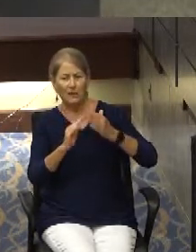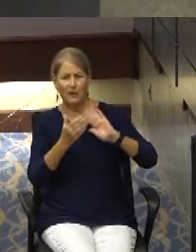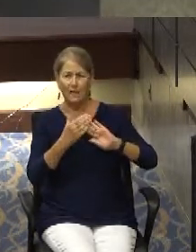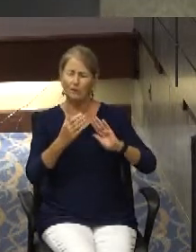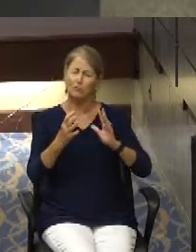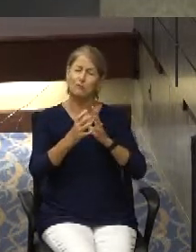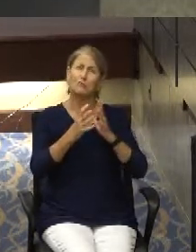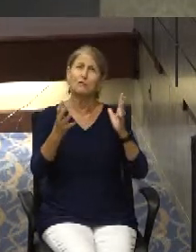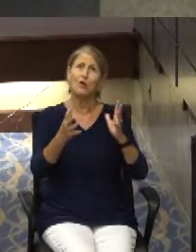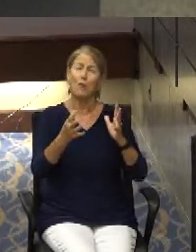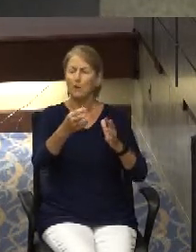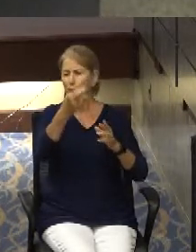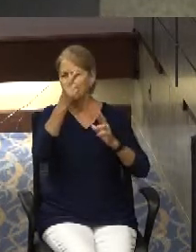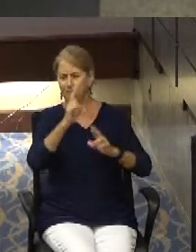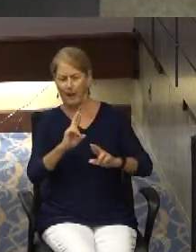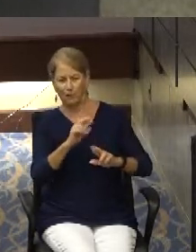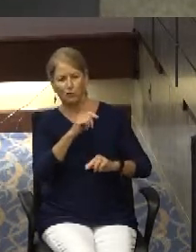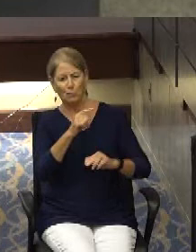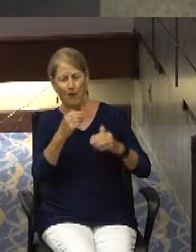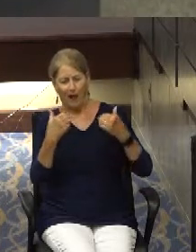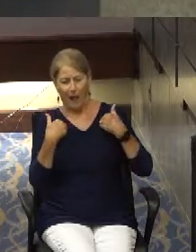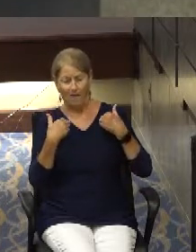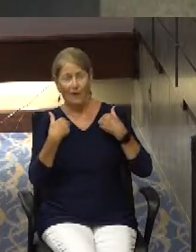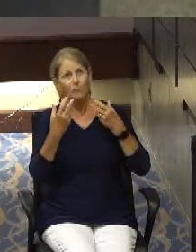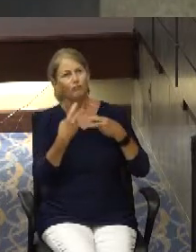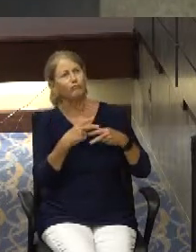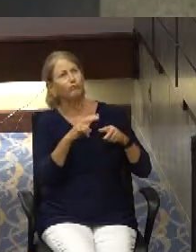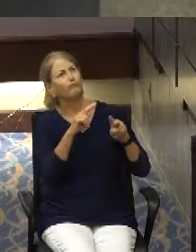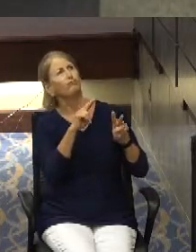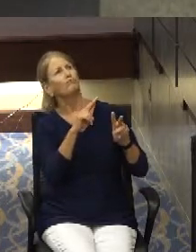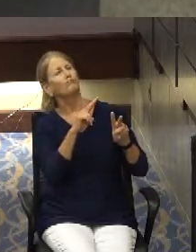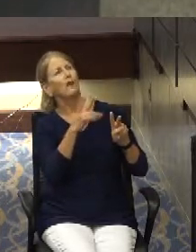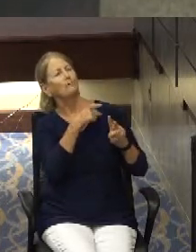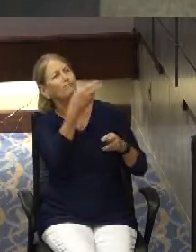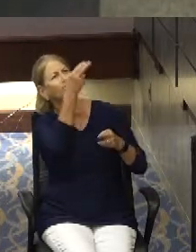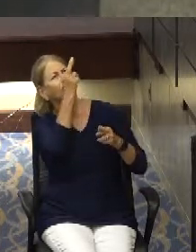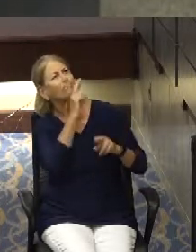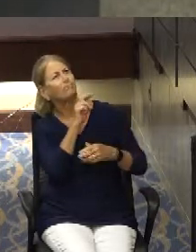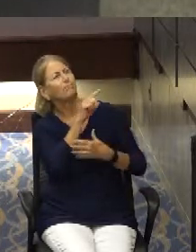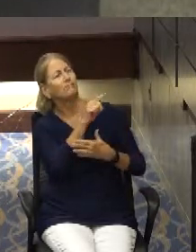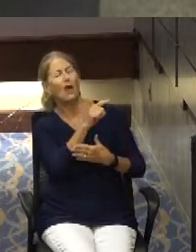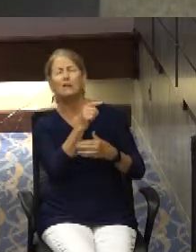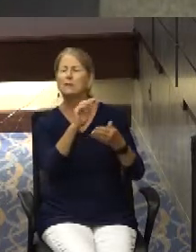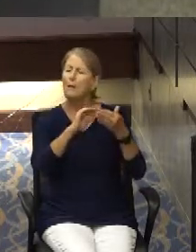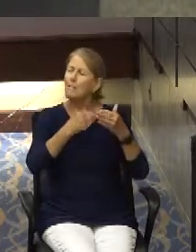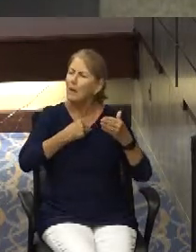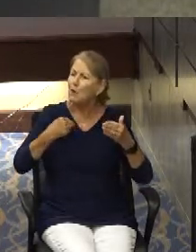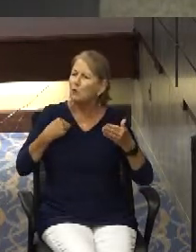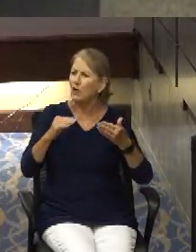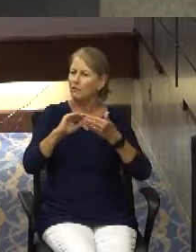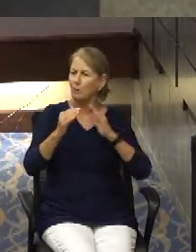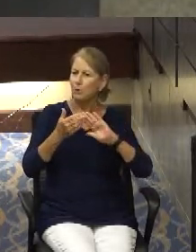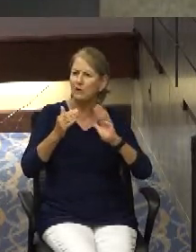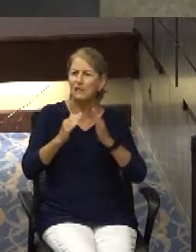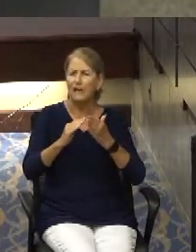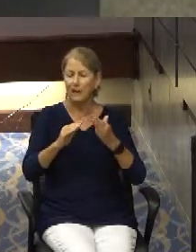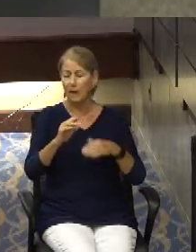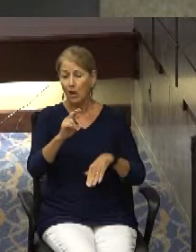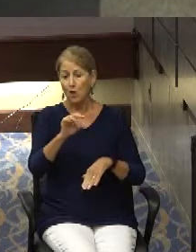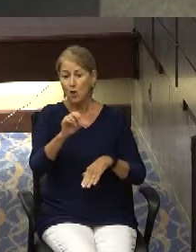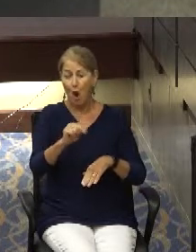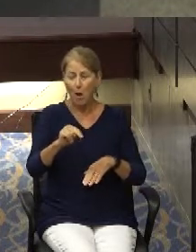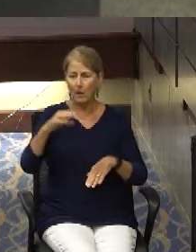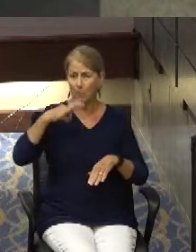from our local bar, and how much they look up to you and respect you, but just members of the community, different nonprofits that you've worked with,